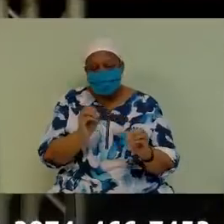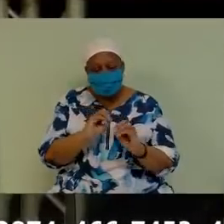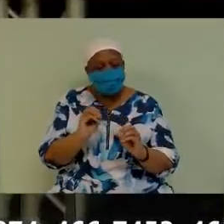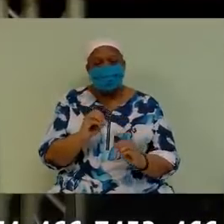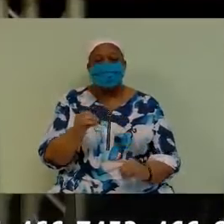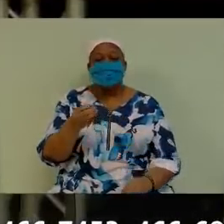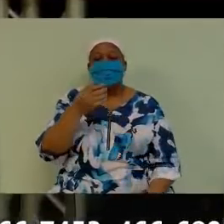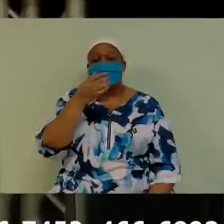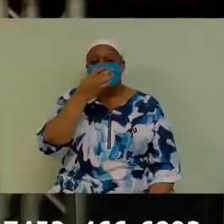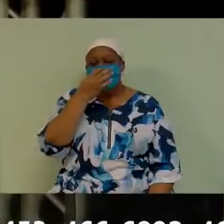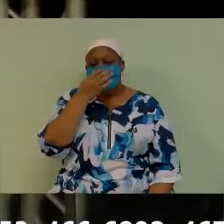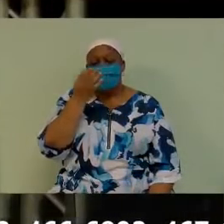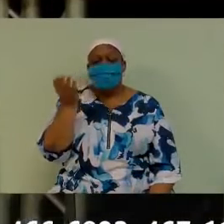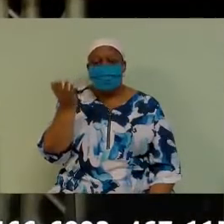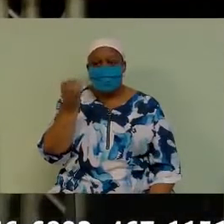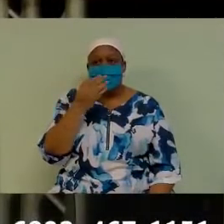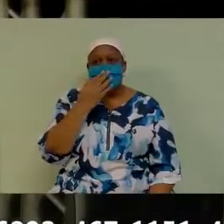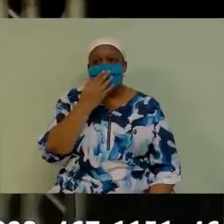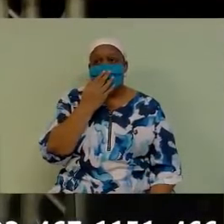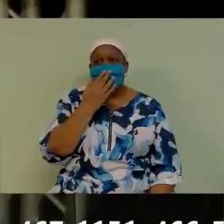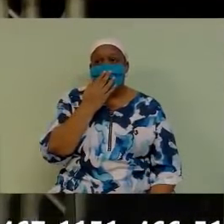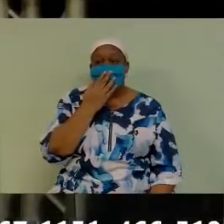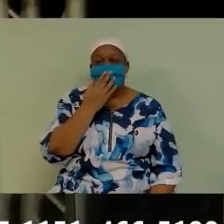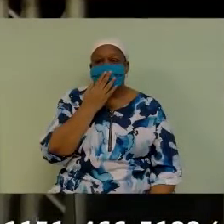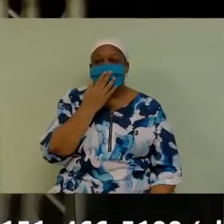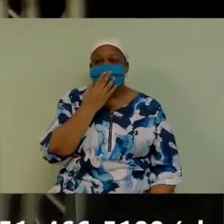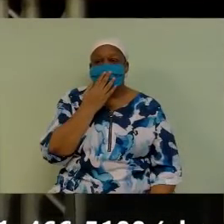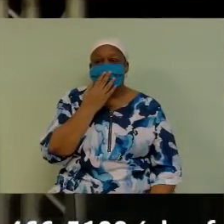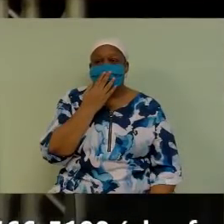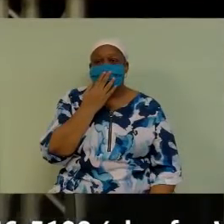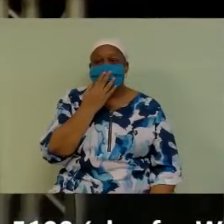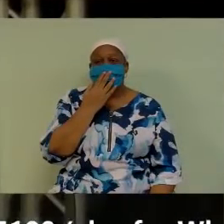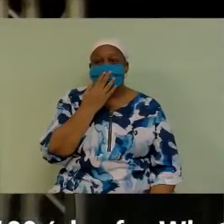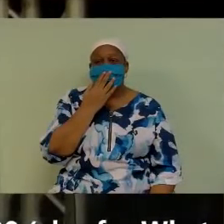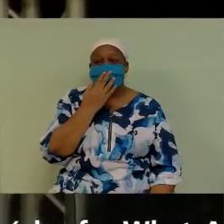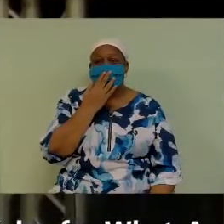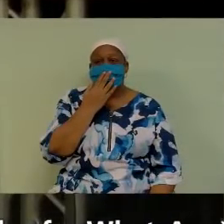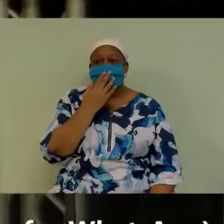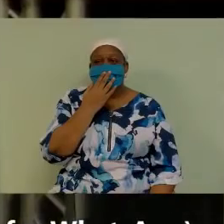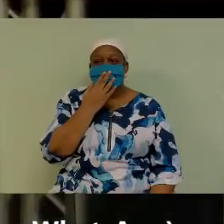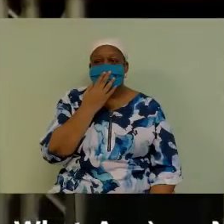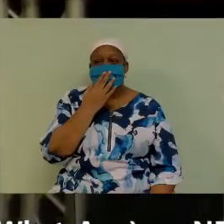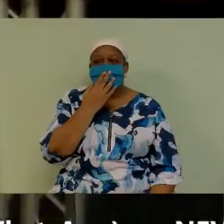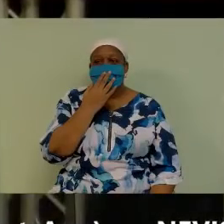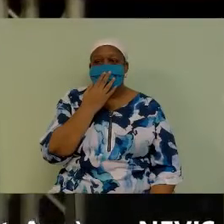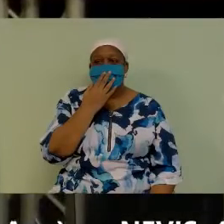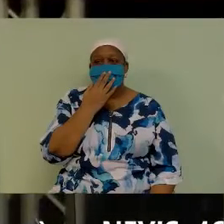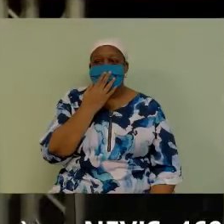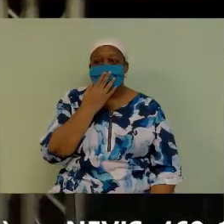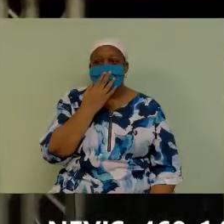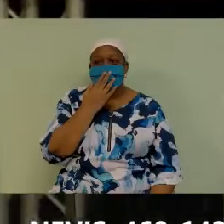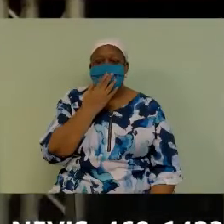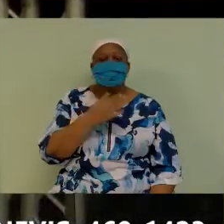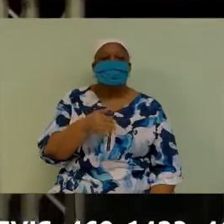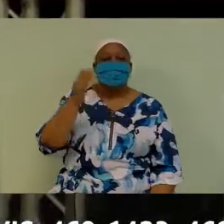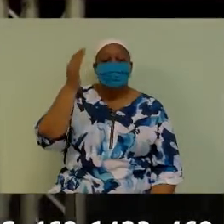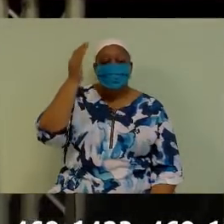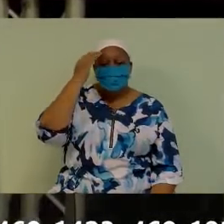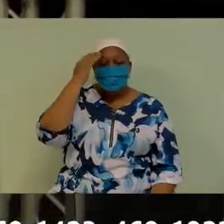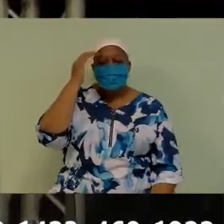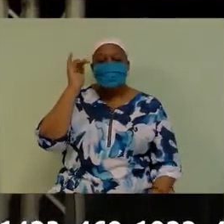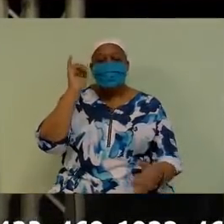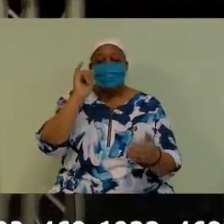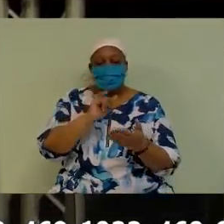Okay, we know it's an established fact that the virus can be transmitted by symptomatic persons, and